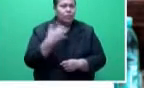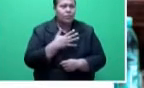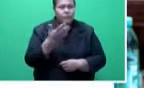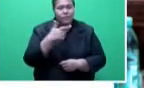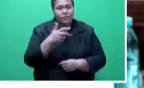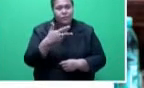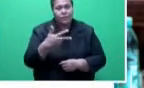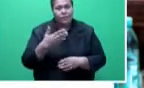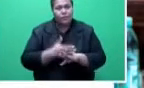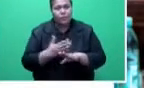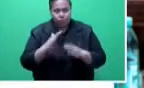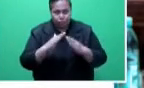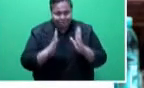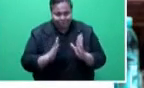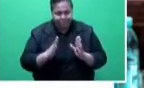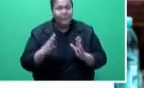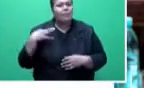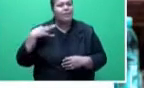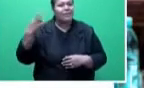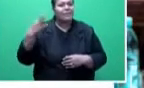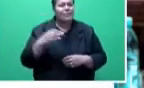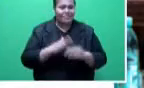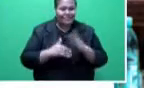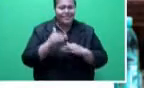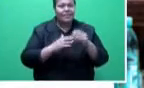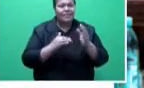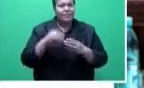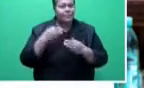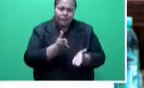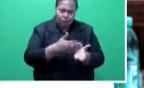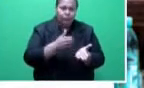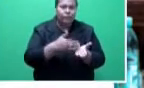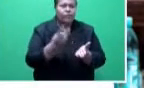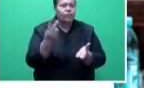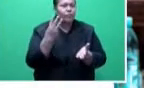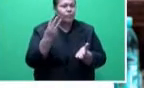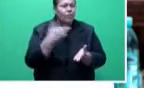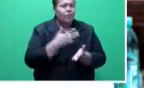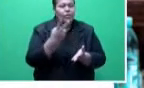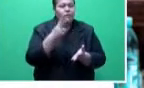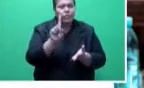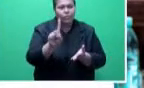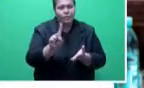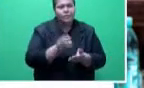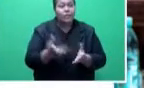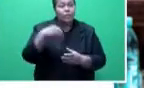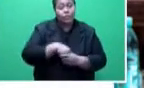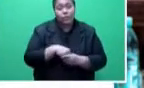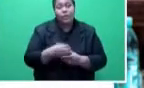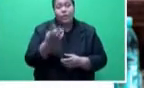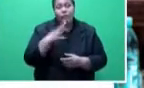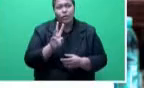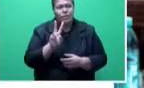new building applications and granted 321 approvals, inclusive of 43